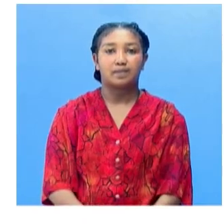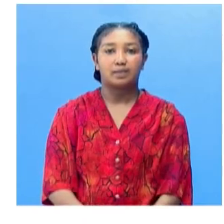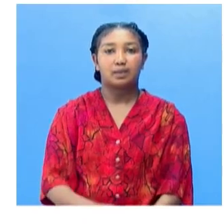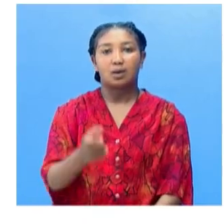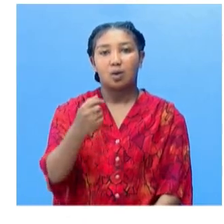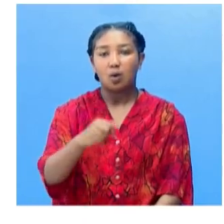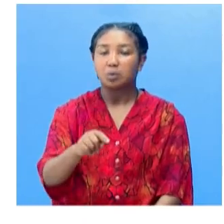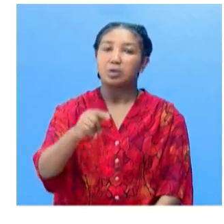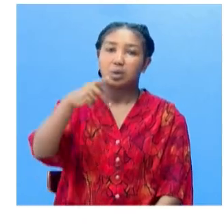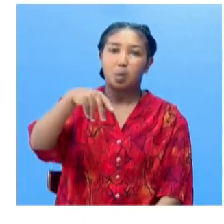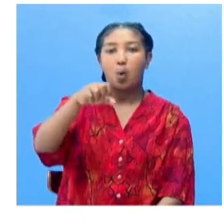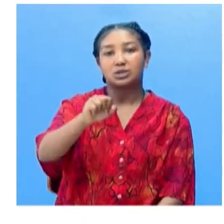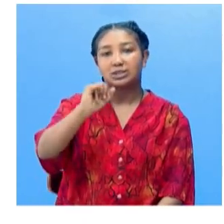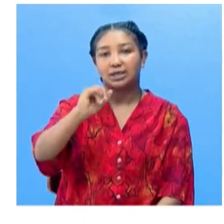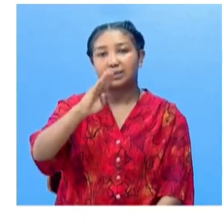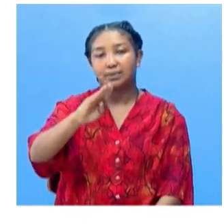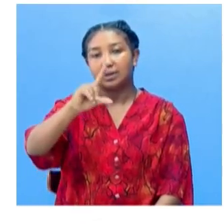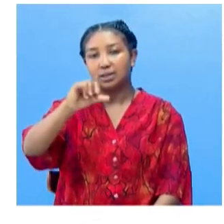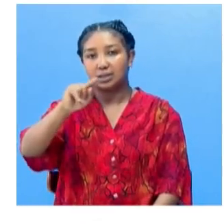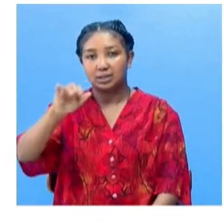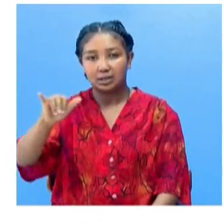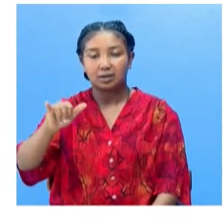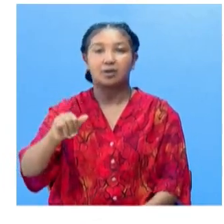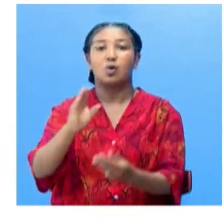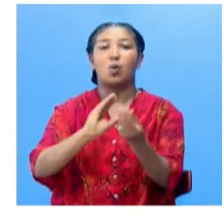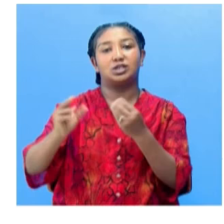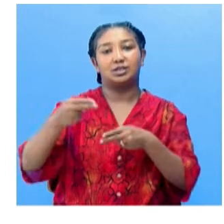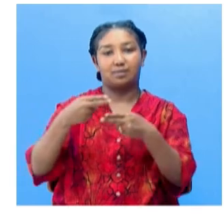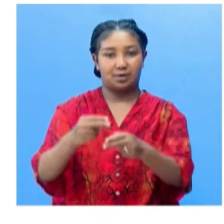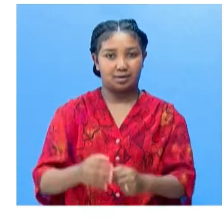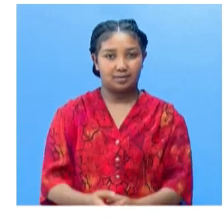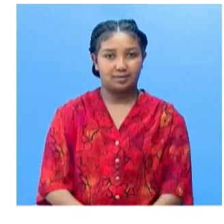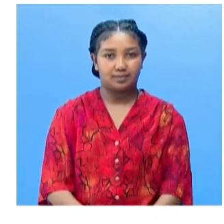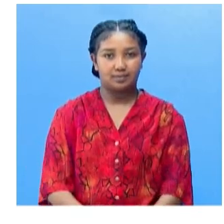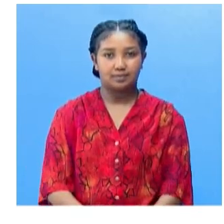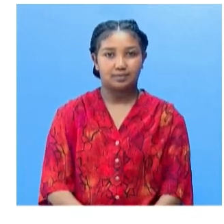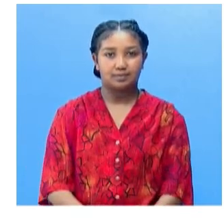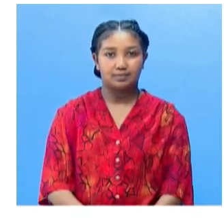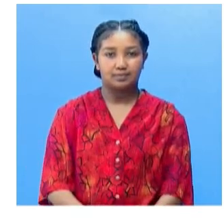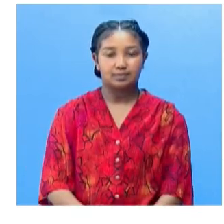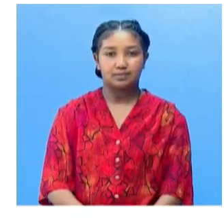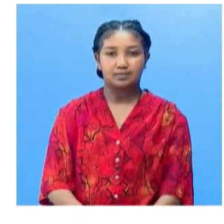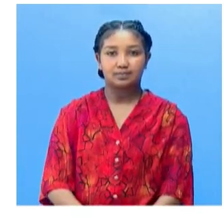or what we call possibility condition, right?